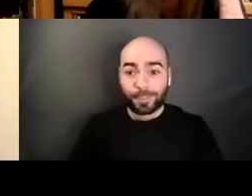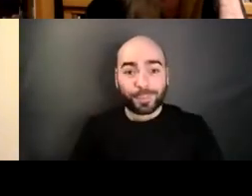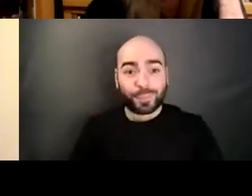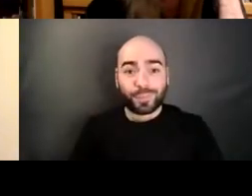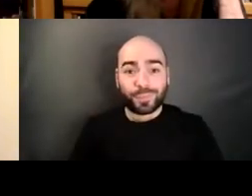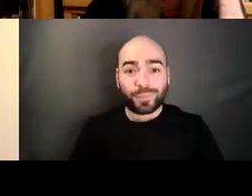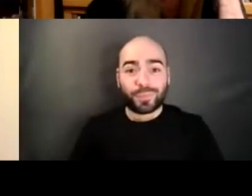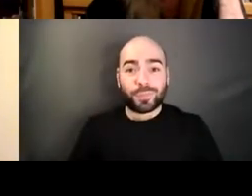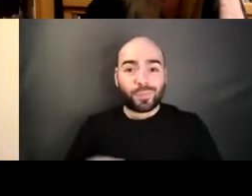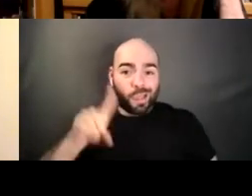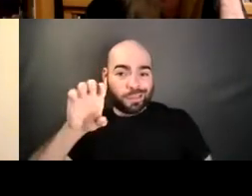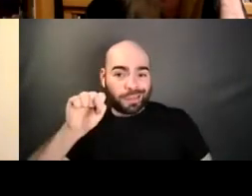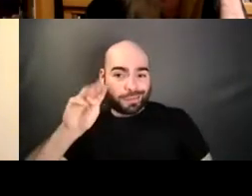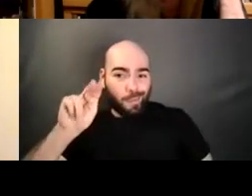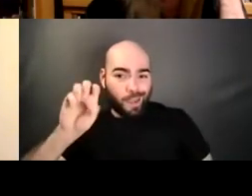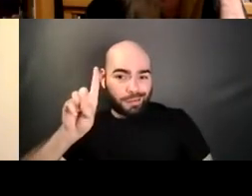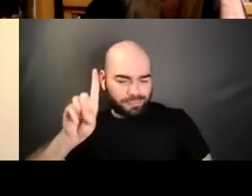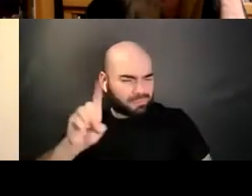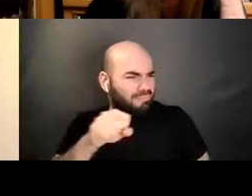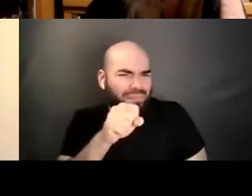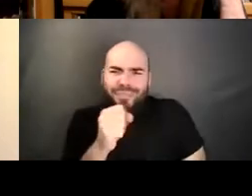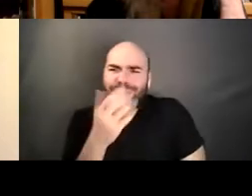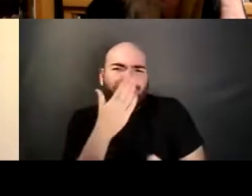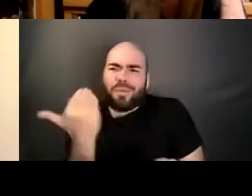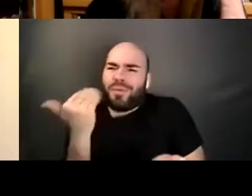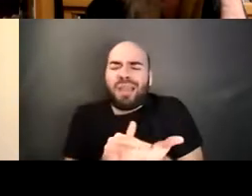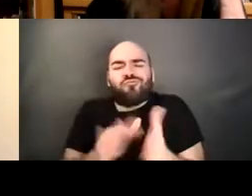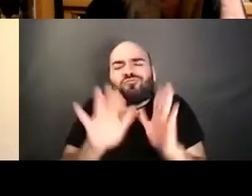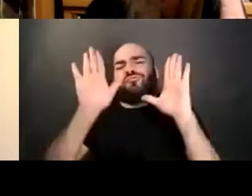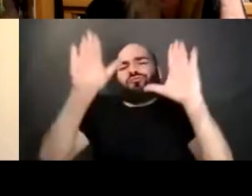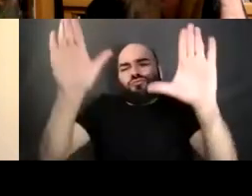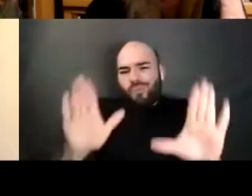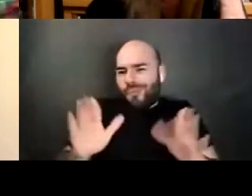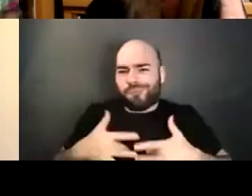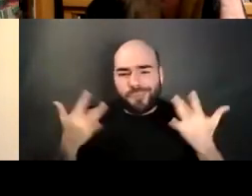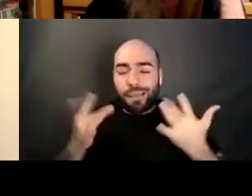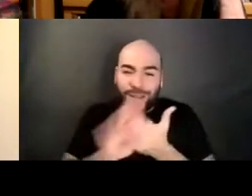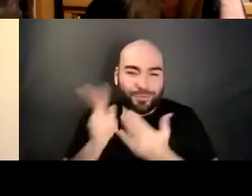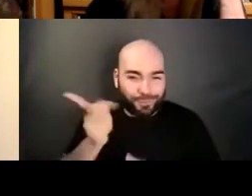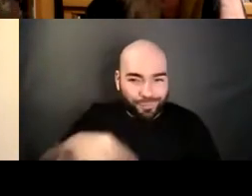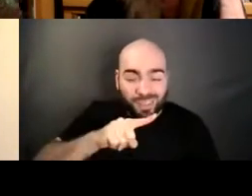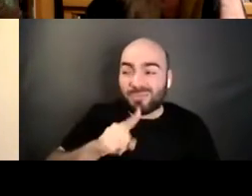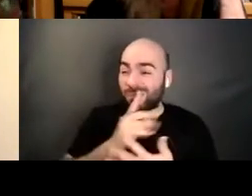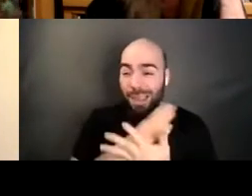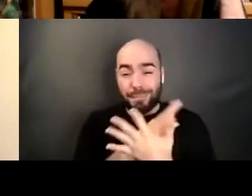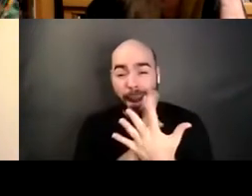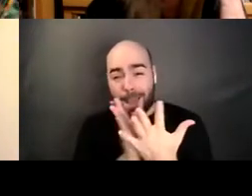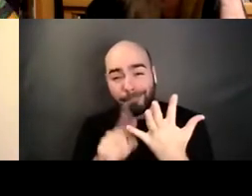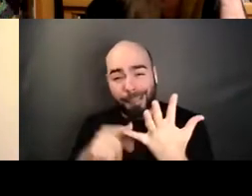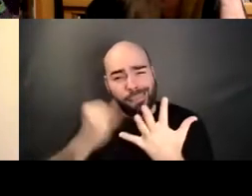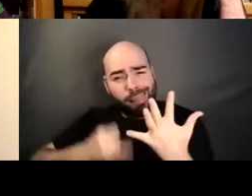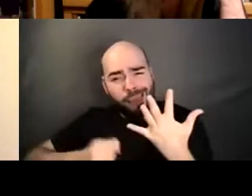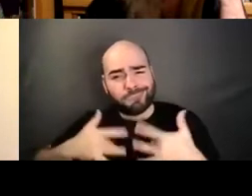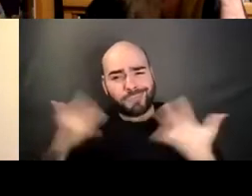Yeah, just thank you as all. Another wonderful event. Great to see everybody. And the last event of our series. It's